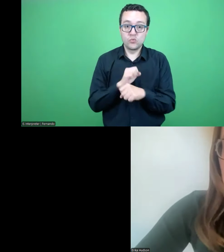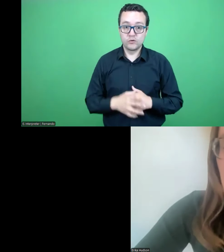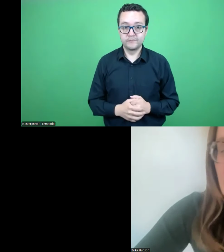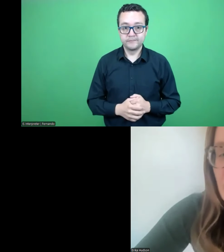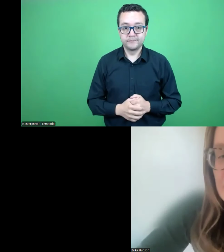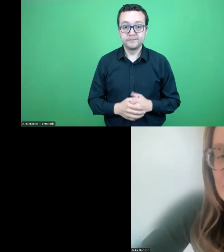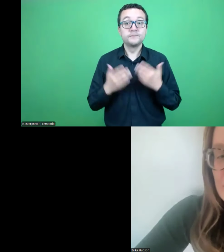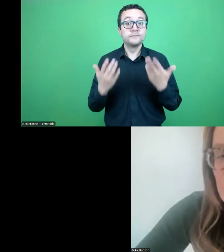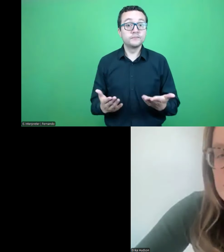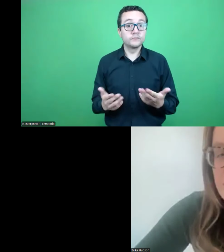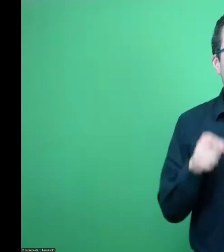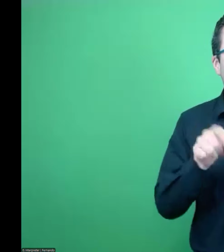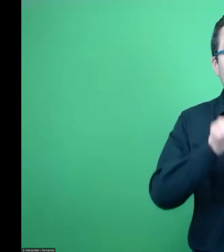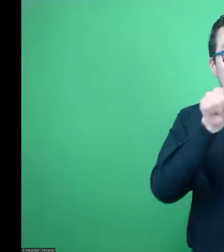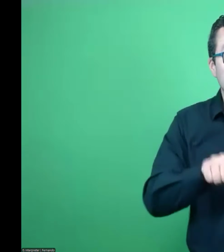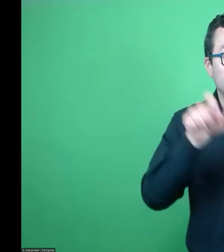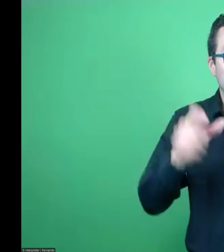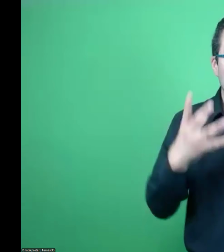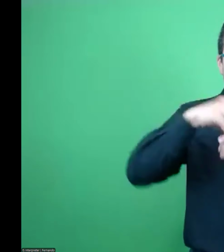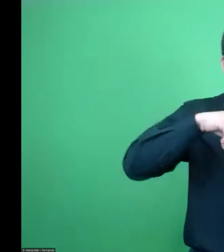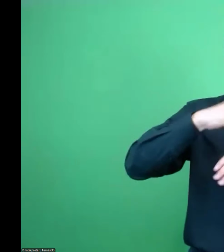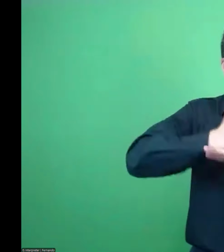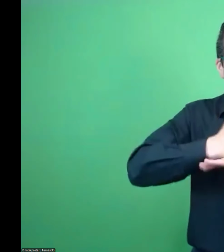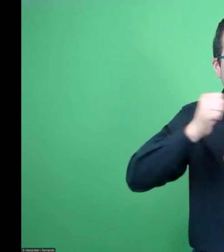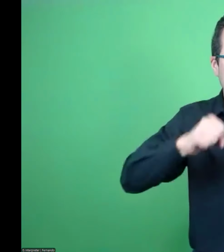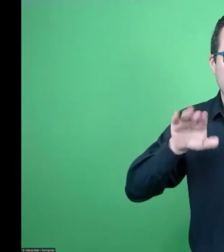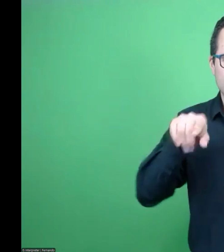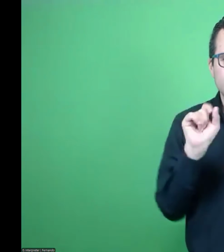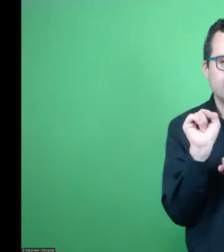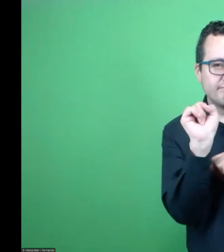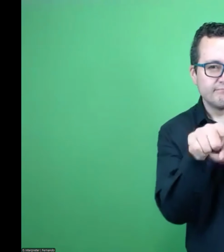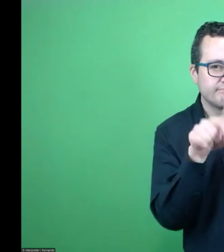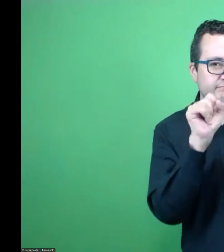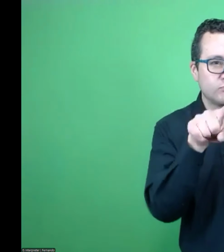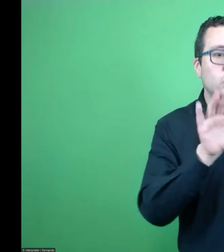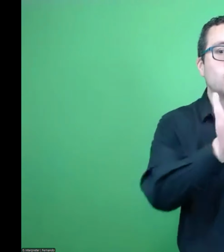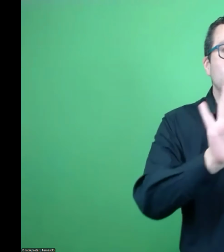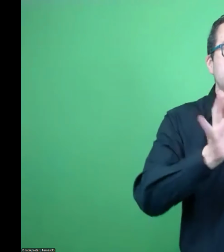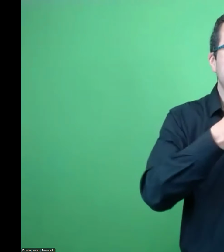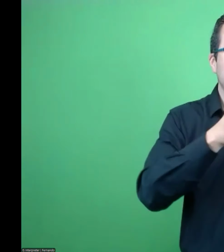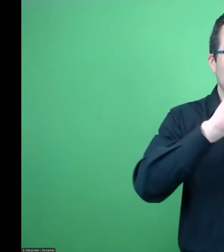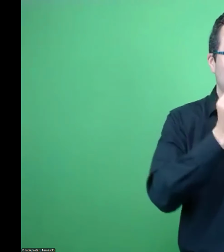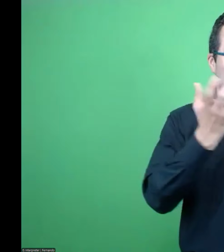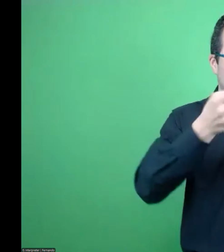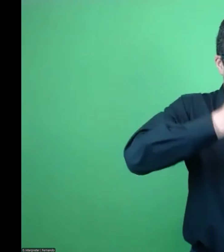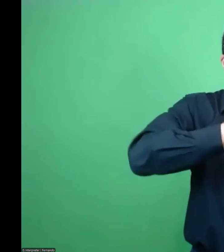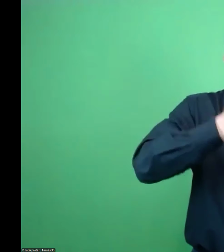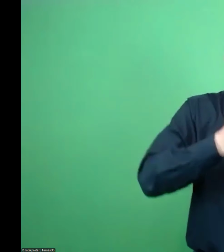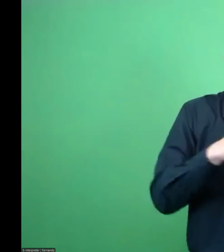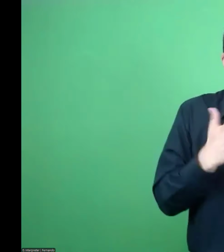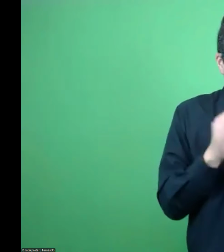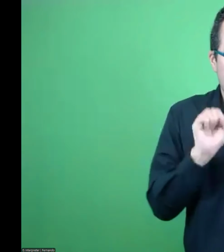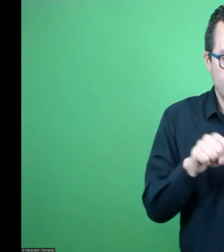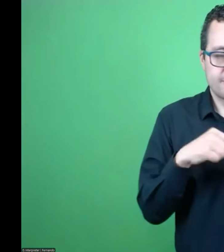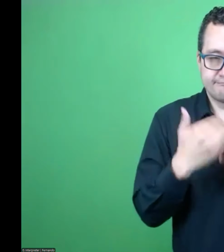Perfect. And Greta, I know you jumped in there and been following the chat. So if you could do me, or the Q&A box, excuse me. So could